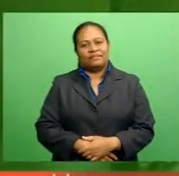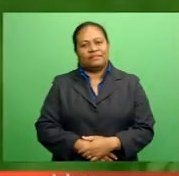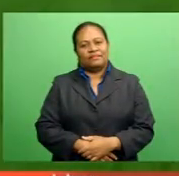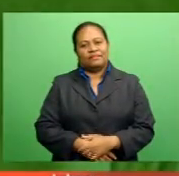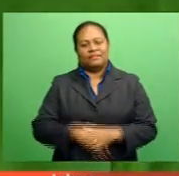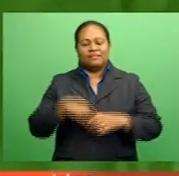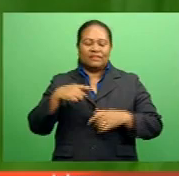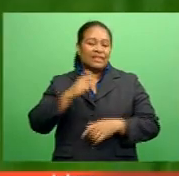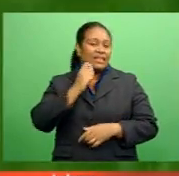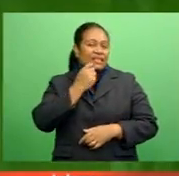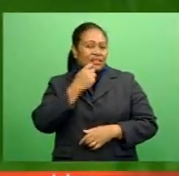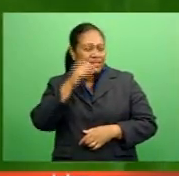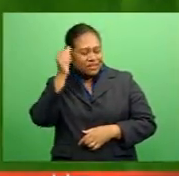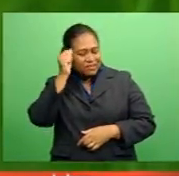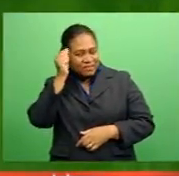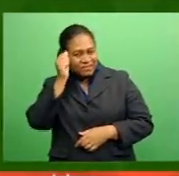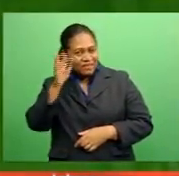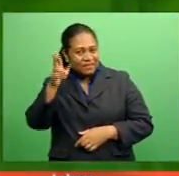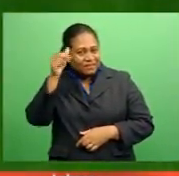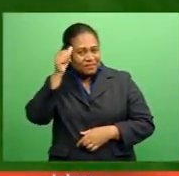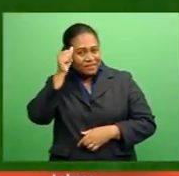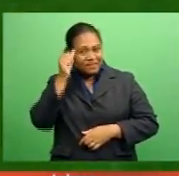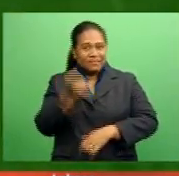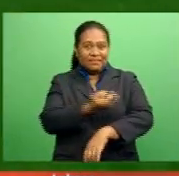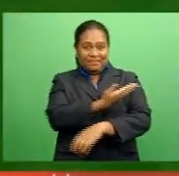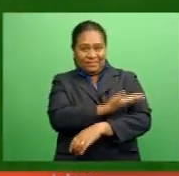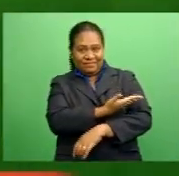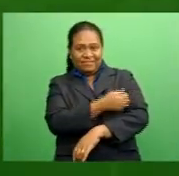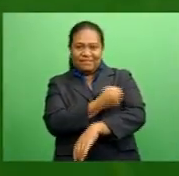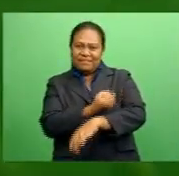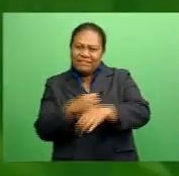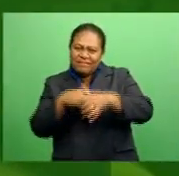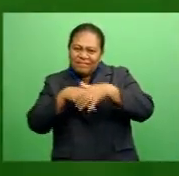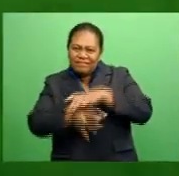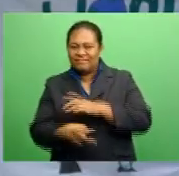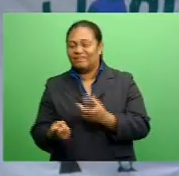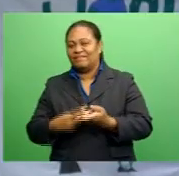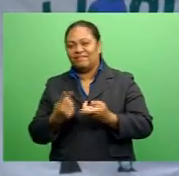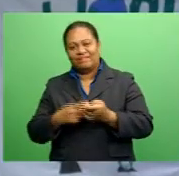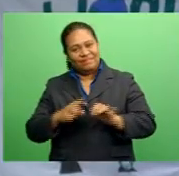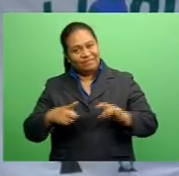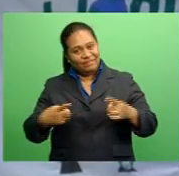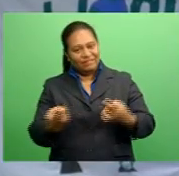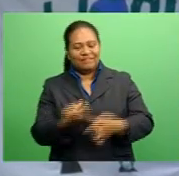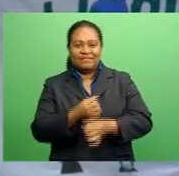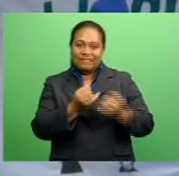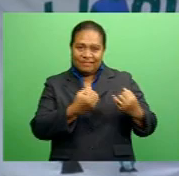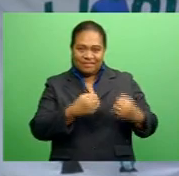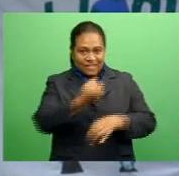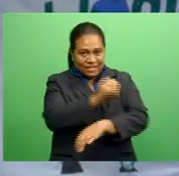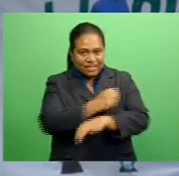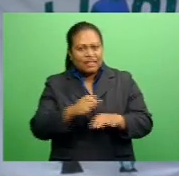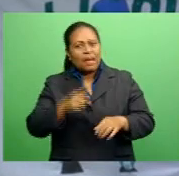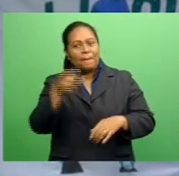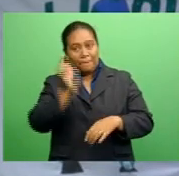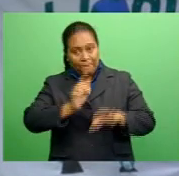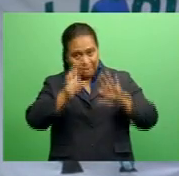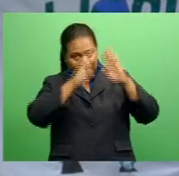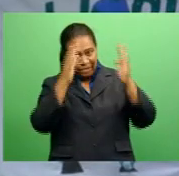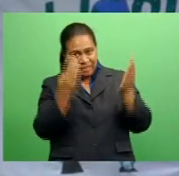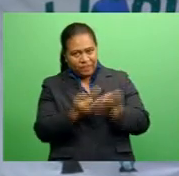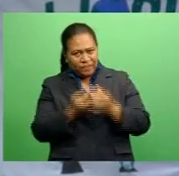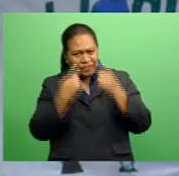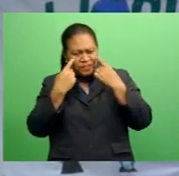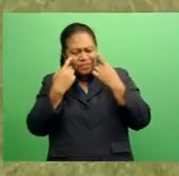There's been little to no recognition of the seagrass compared to other marine species. But today around the world, what may seem like